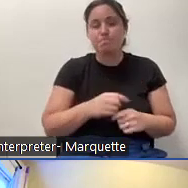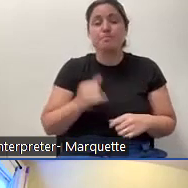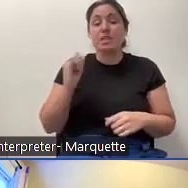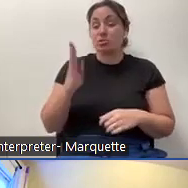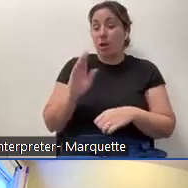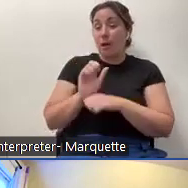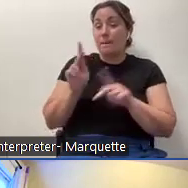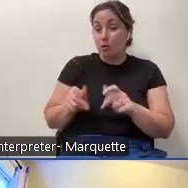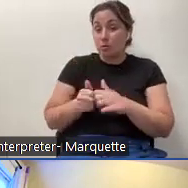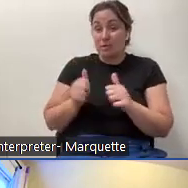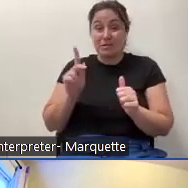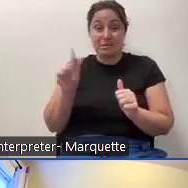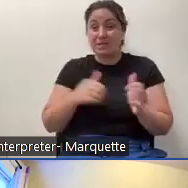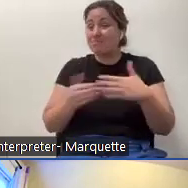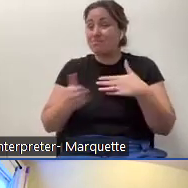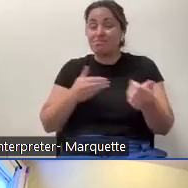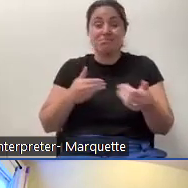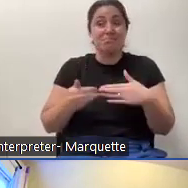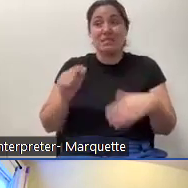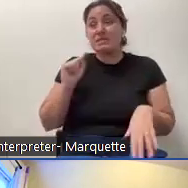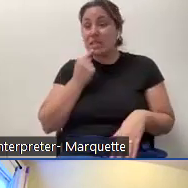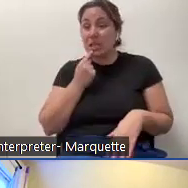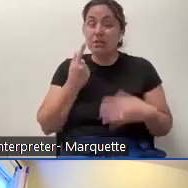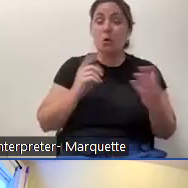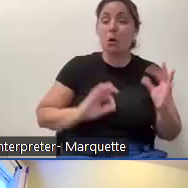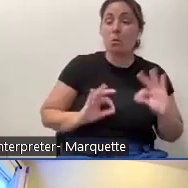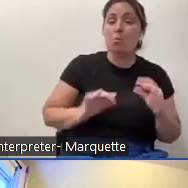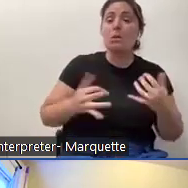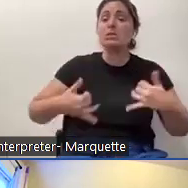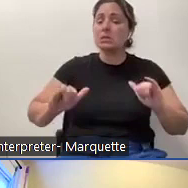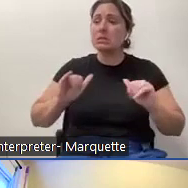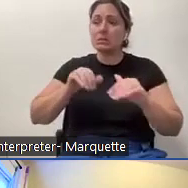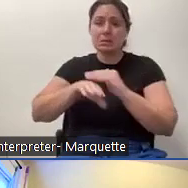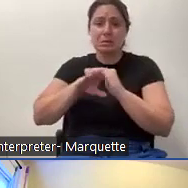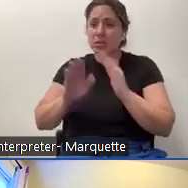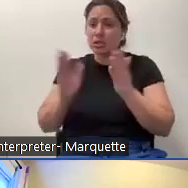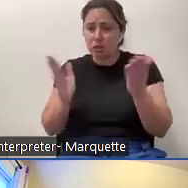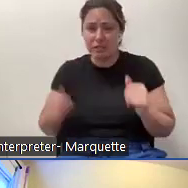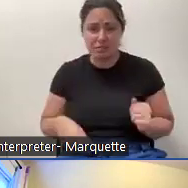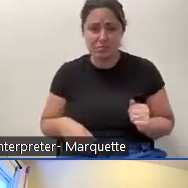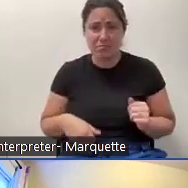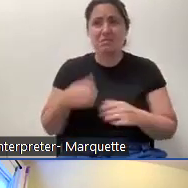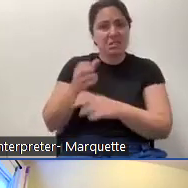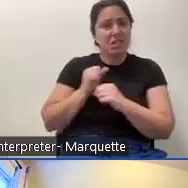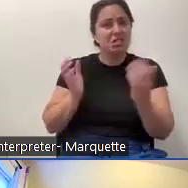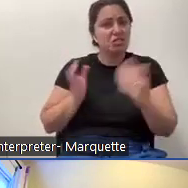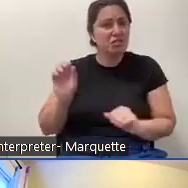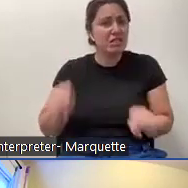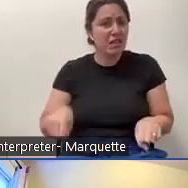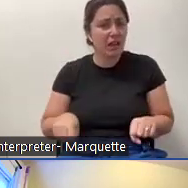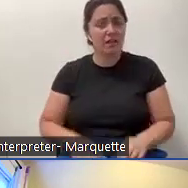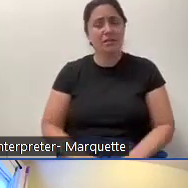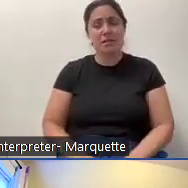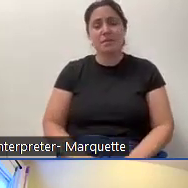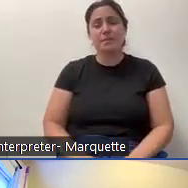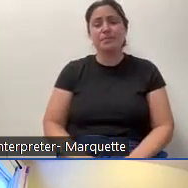disability, regardless of the severity, is able to access those services, is able to receive those services. And again, it looks a